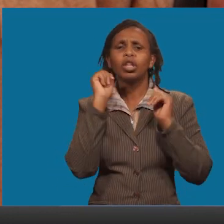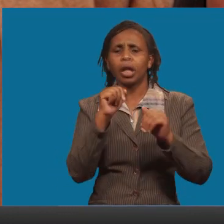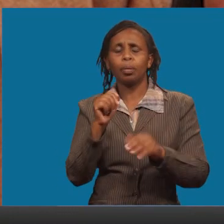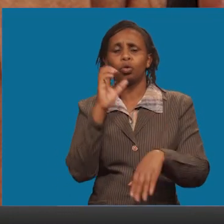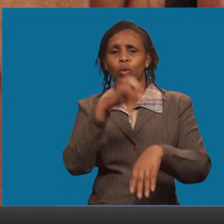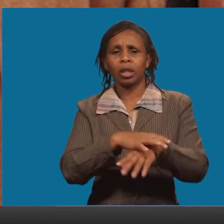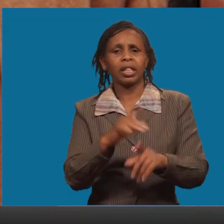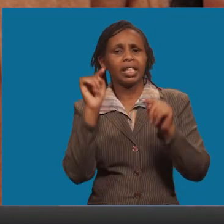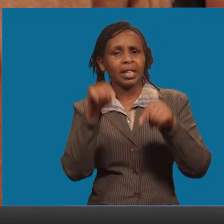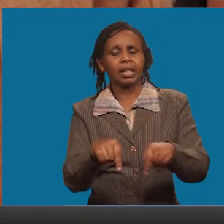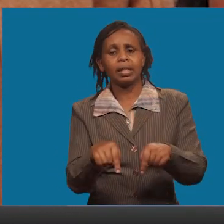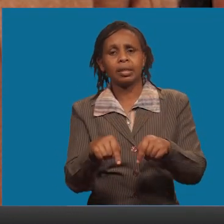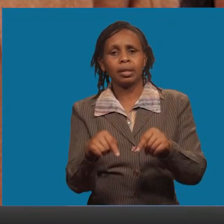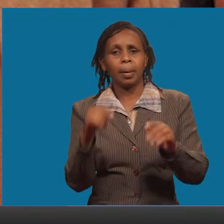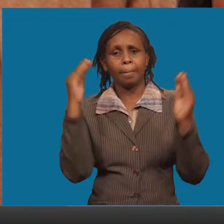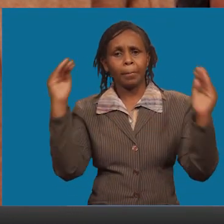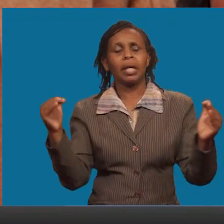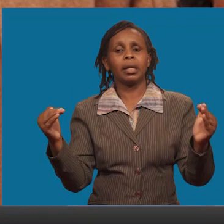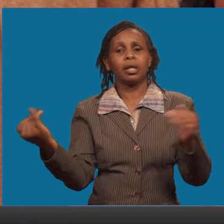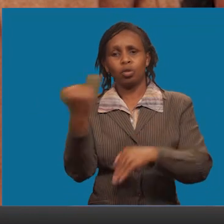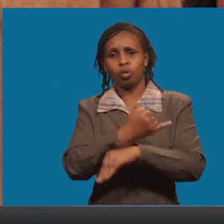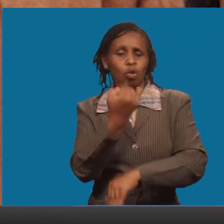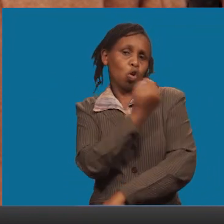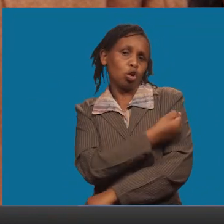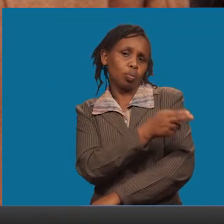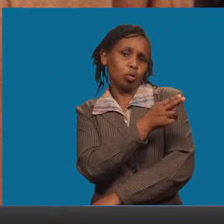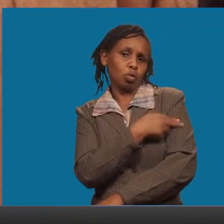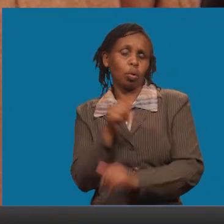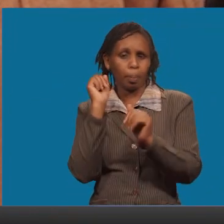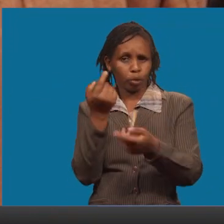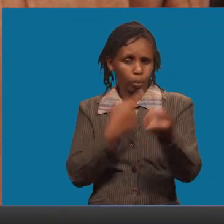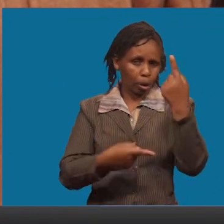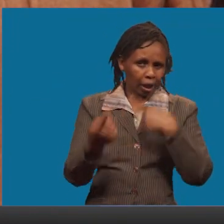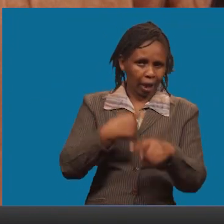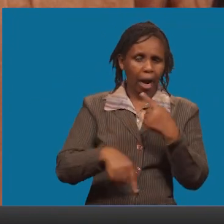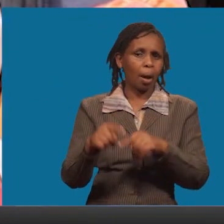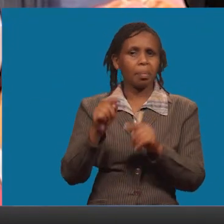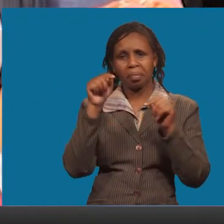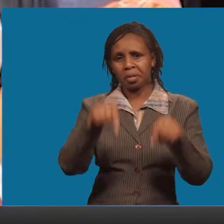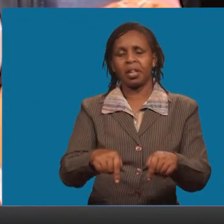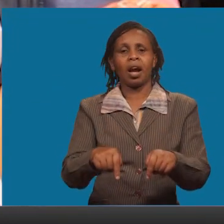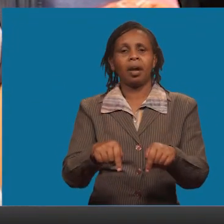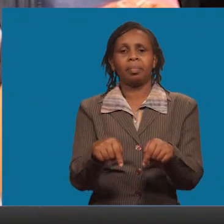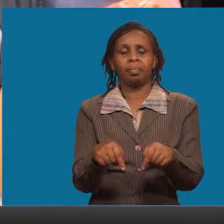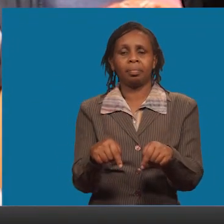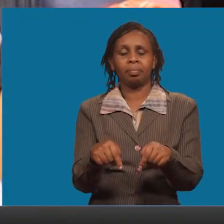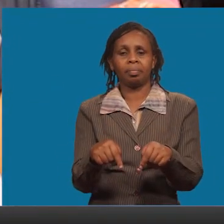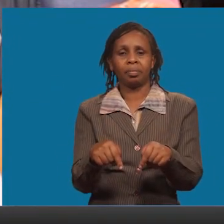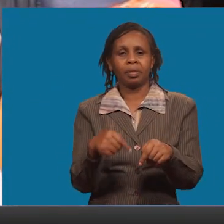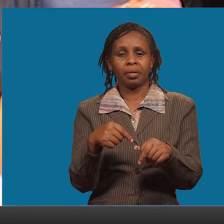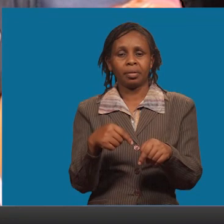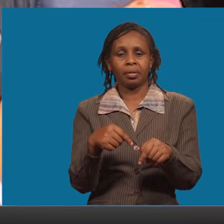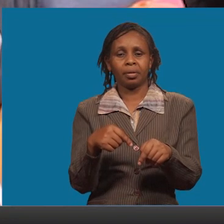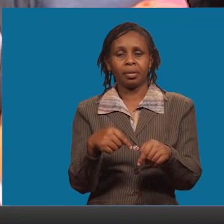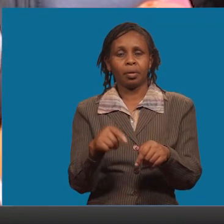big institutions and hospitals, it can come right to the ground. Needs us. So it's good to extend our